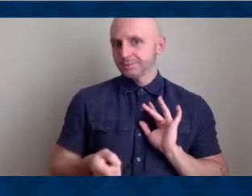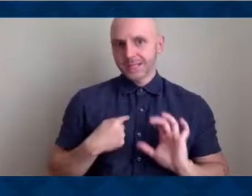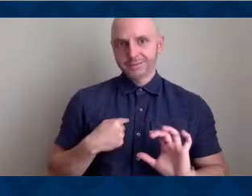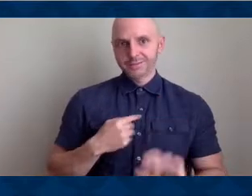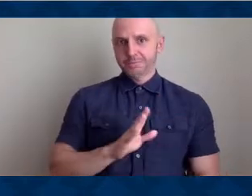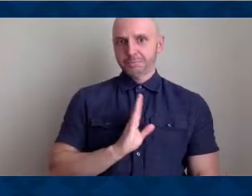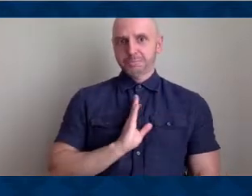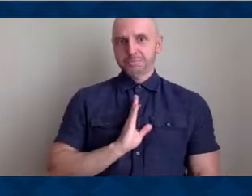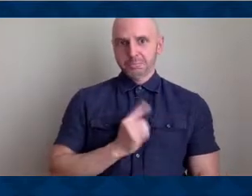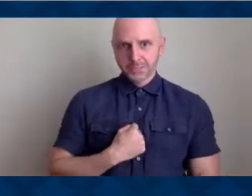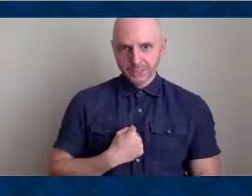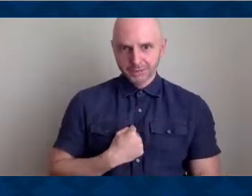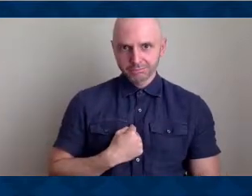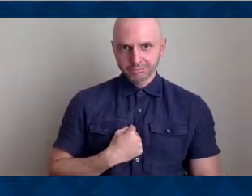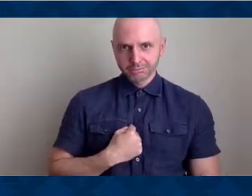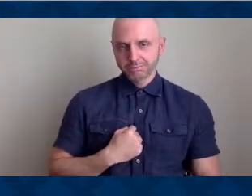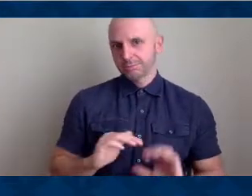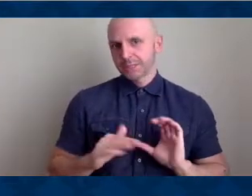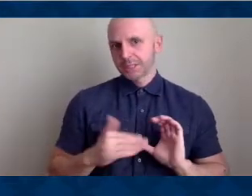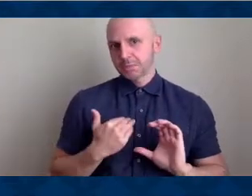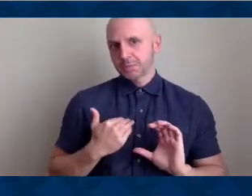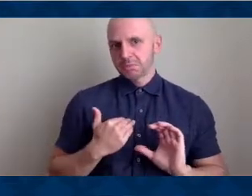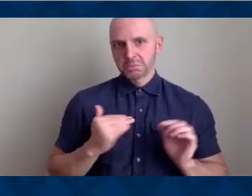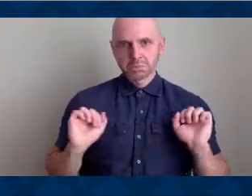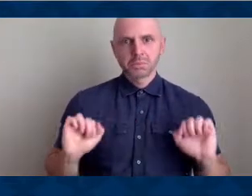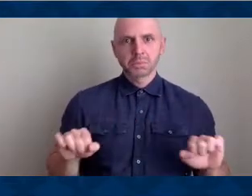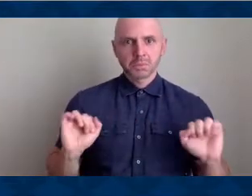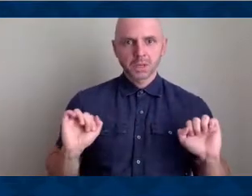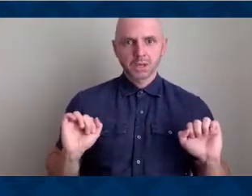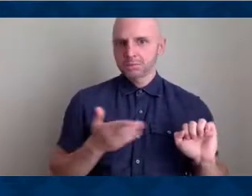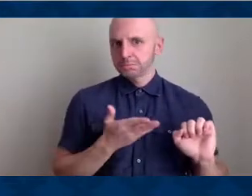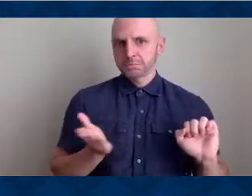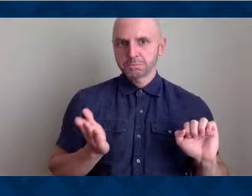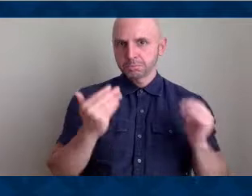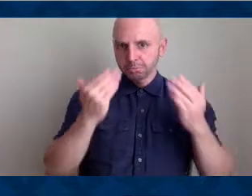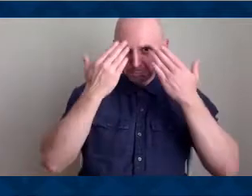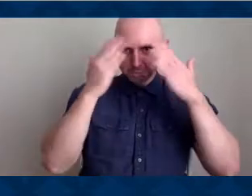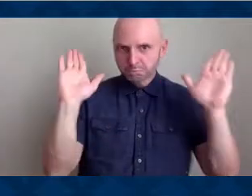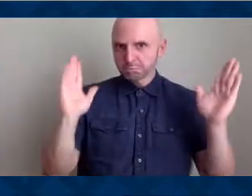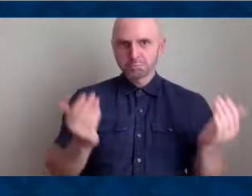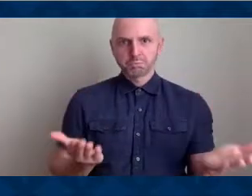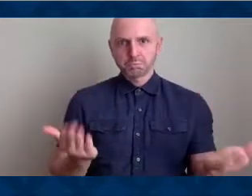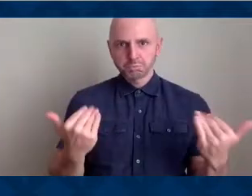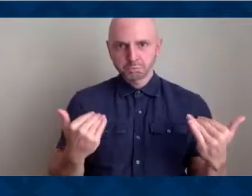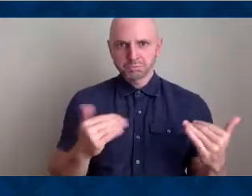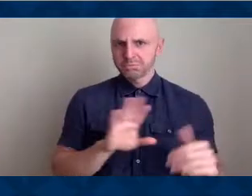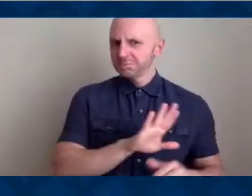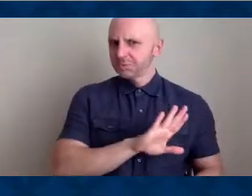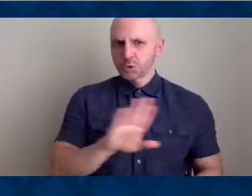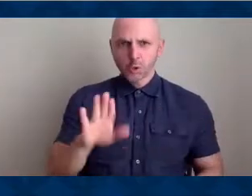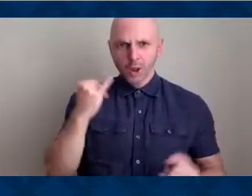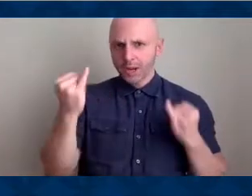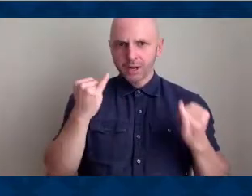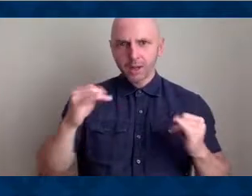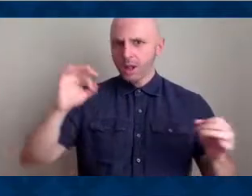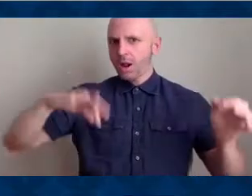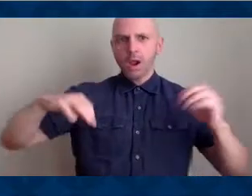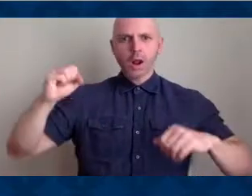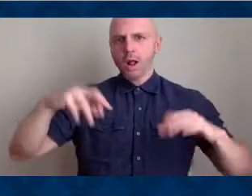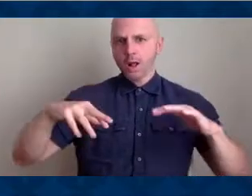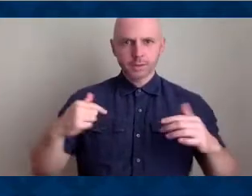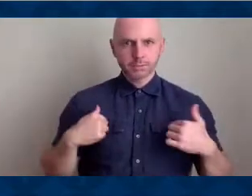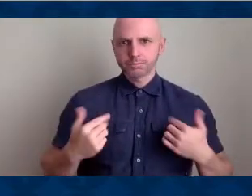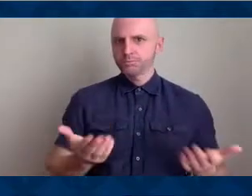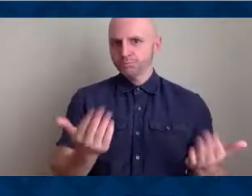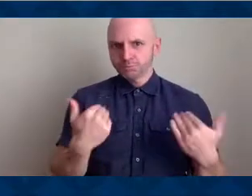like. I'm open to hearing from alumni on all points at any time. It's actually one of the things